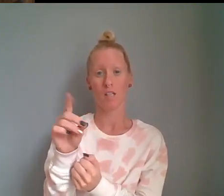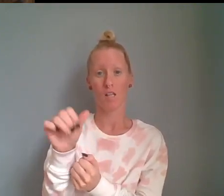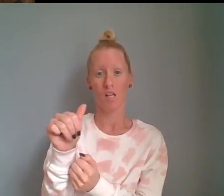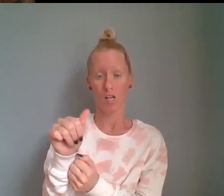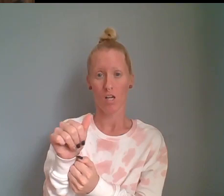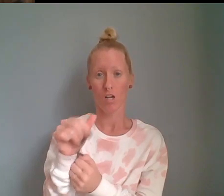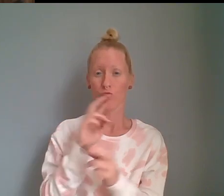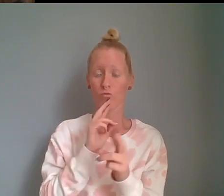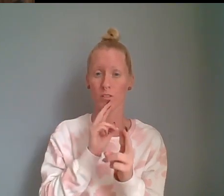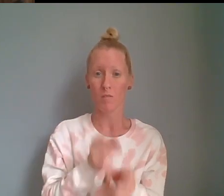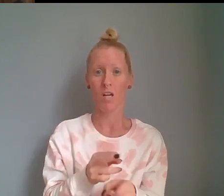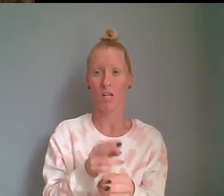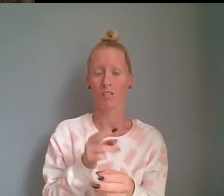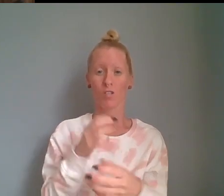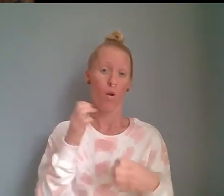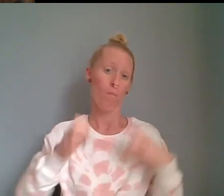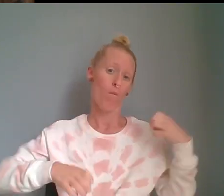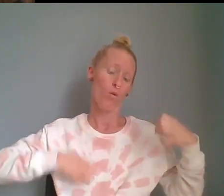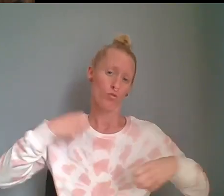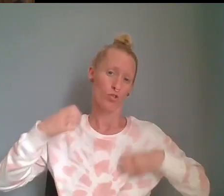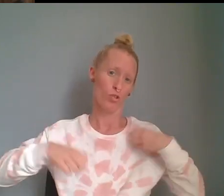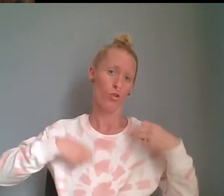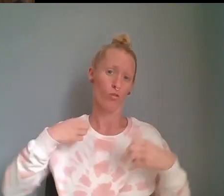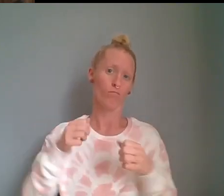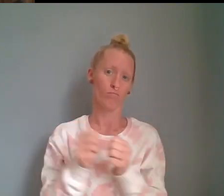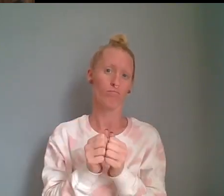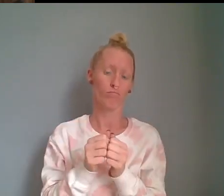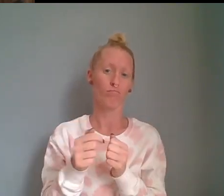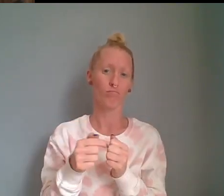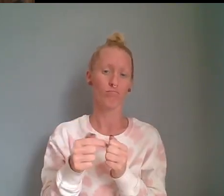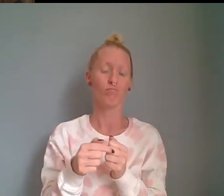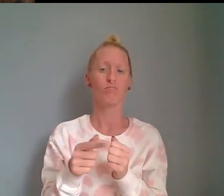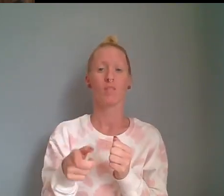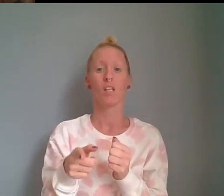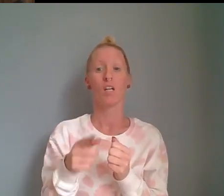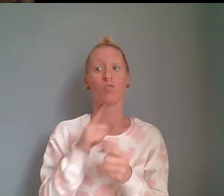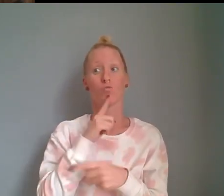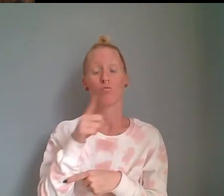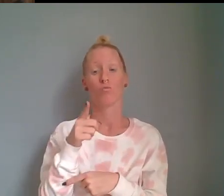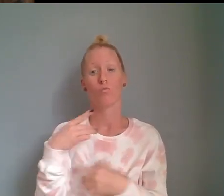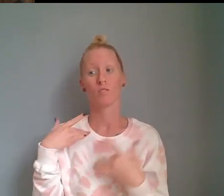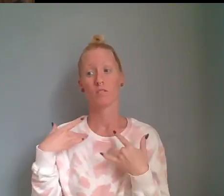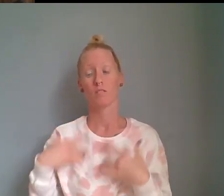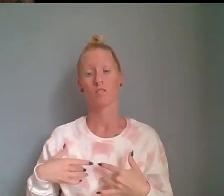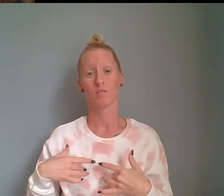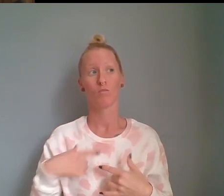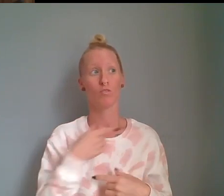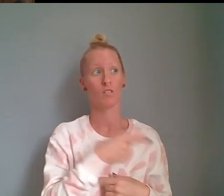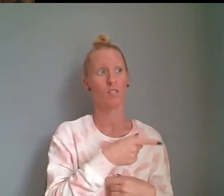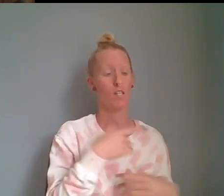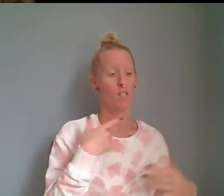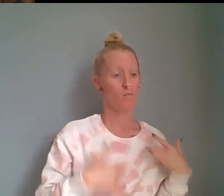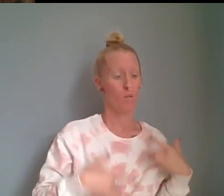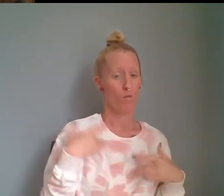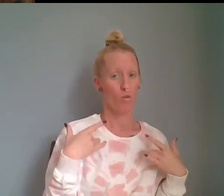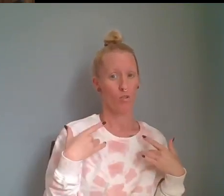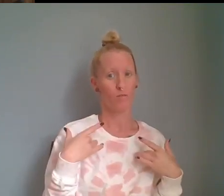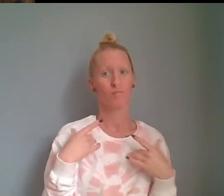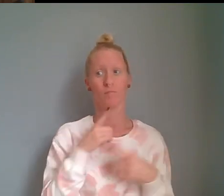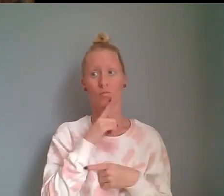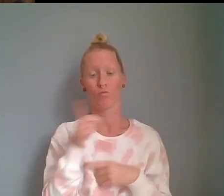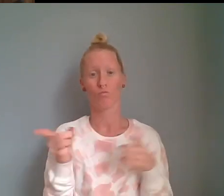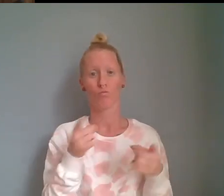responses to emotional information. This is true in both bipolar and in